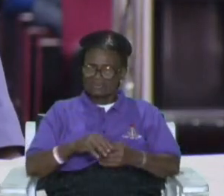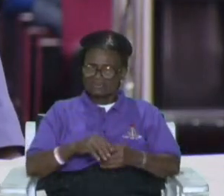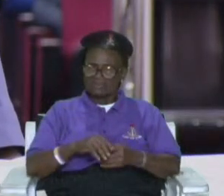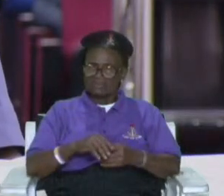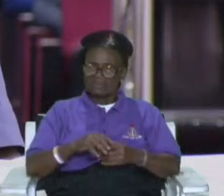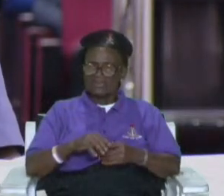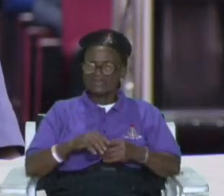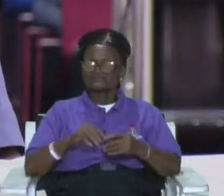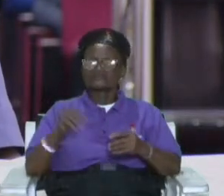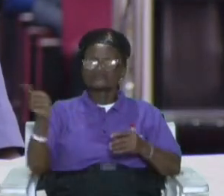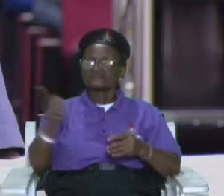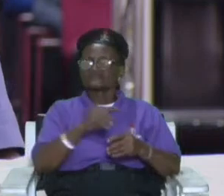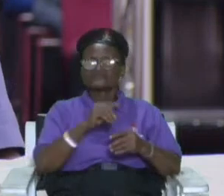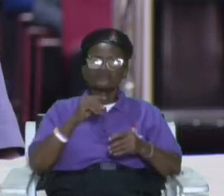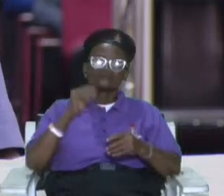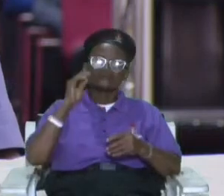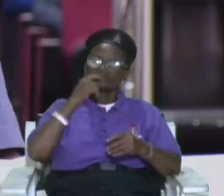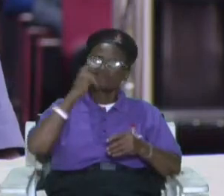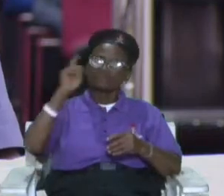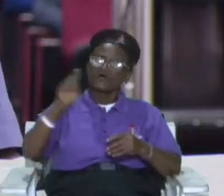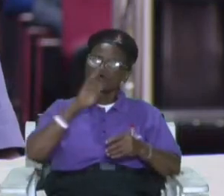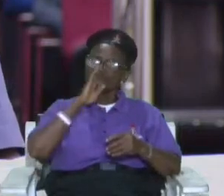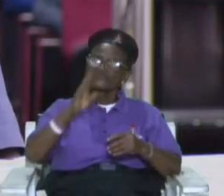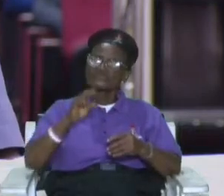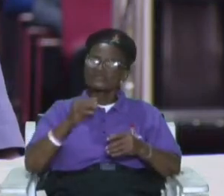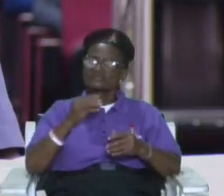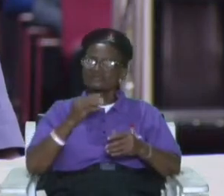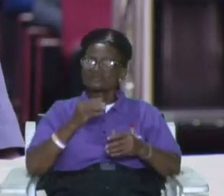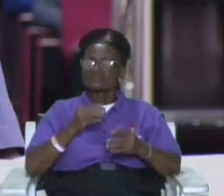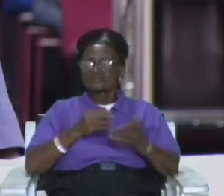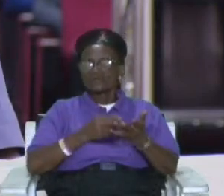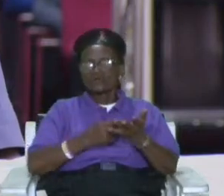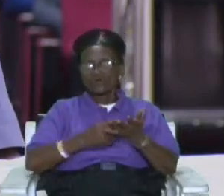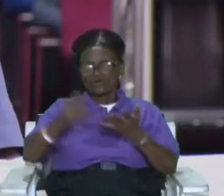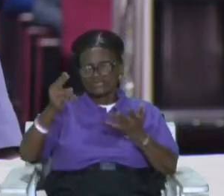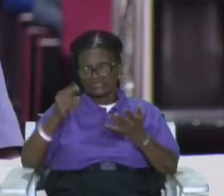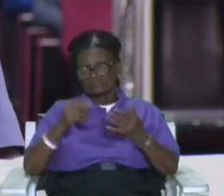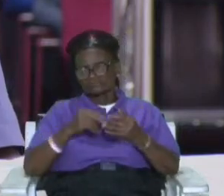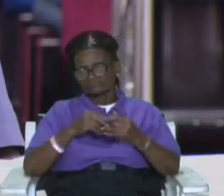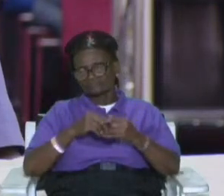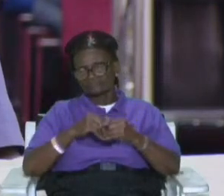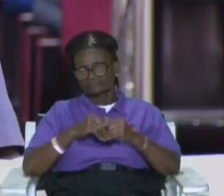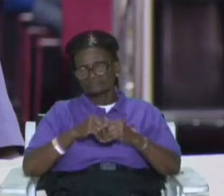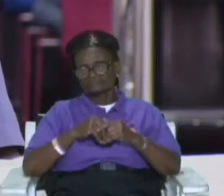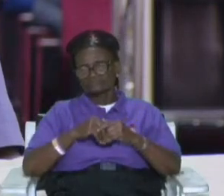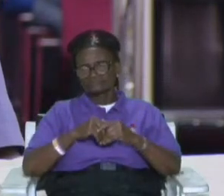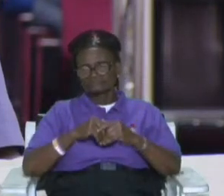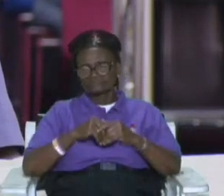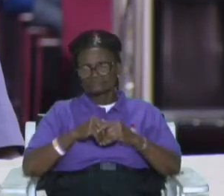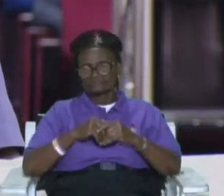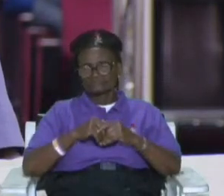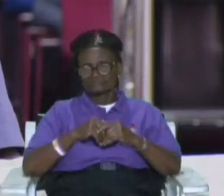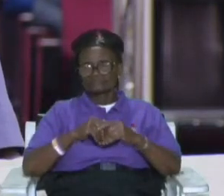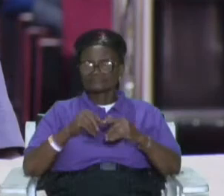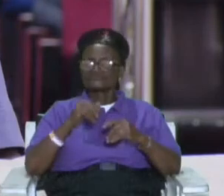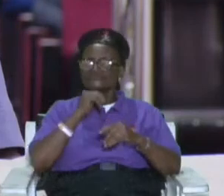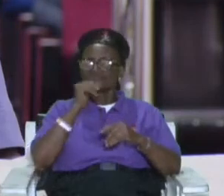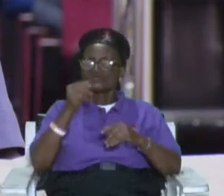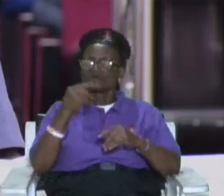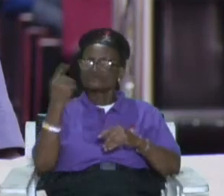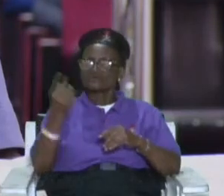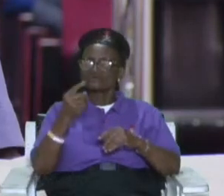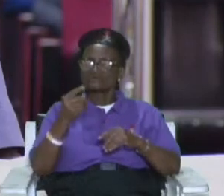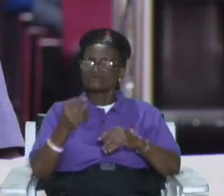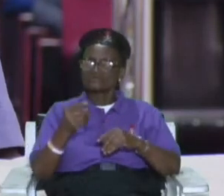You must be holy. Not only must you